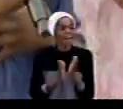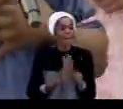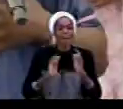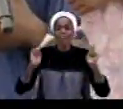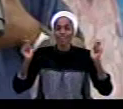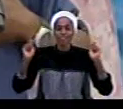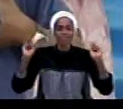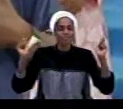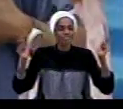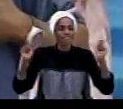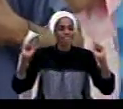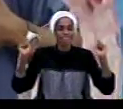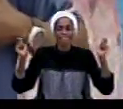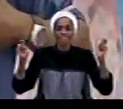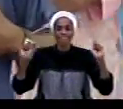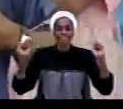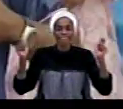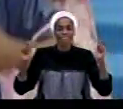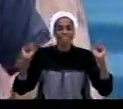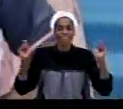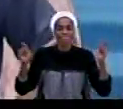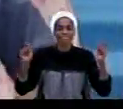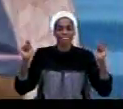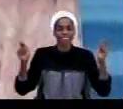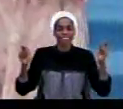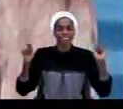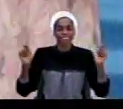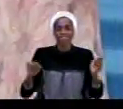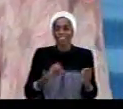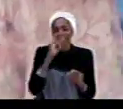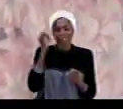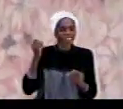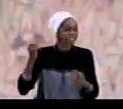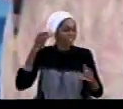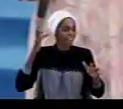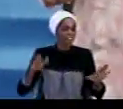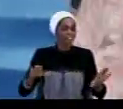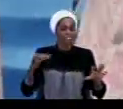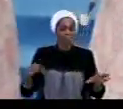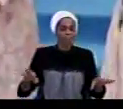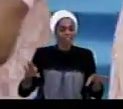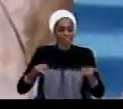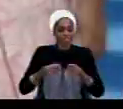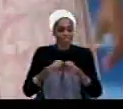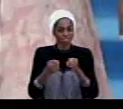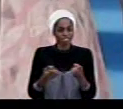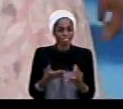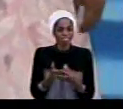Hallelujah, hey, is the sound of prayer.